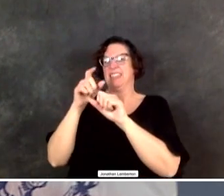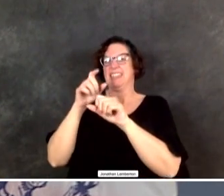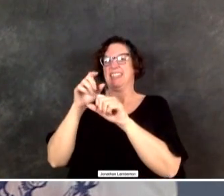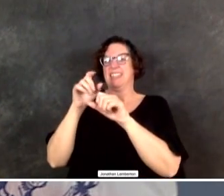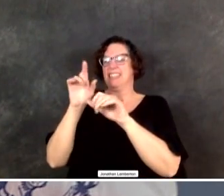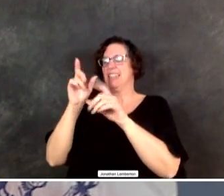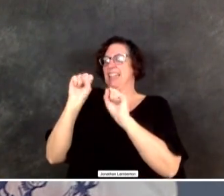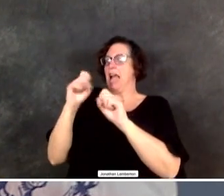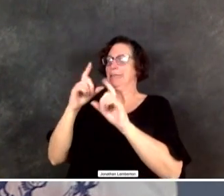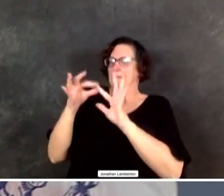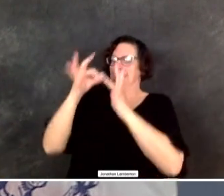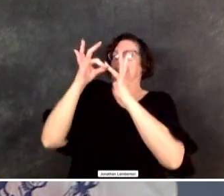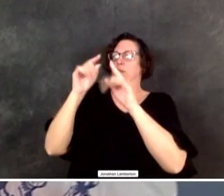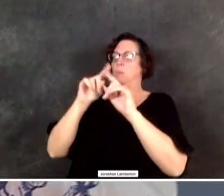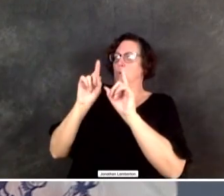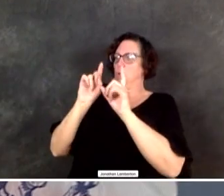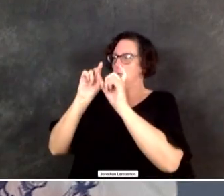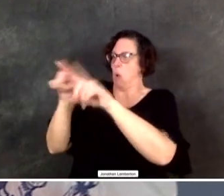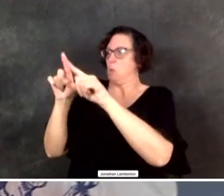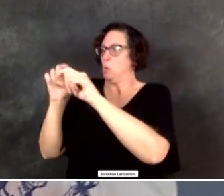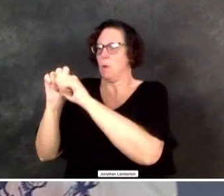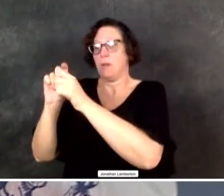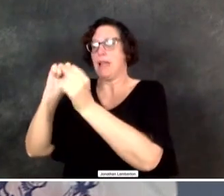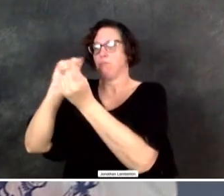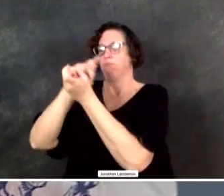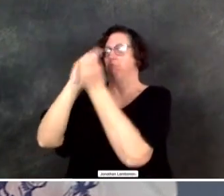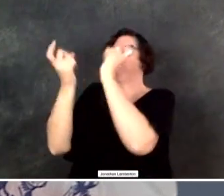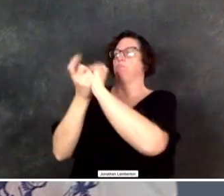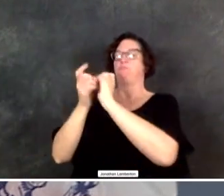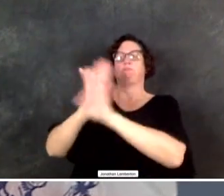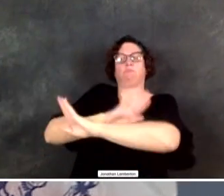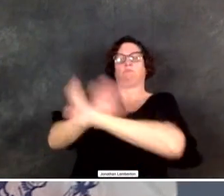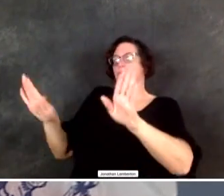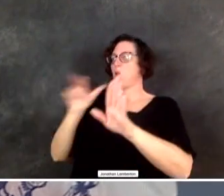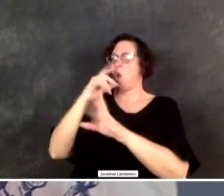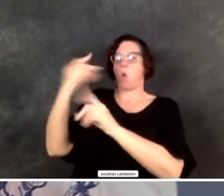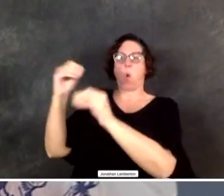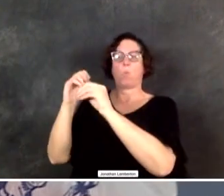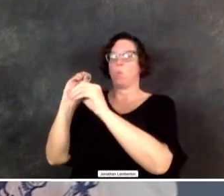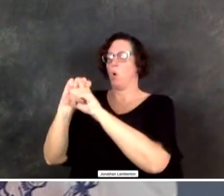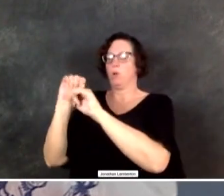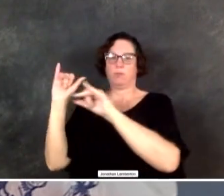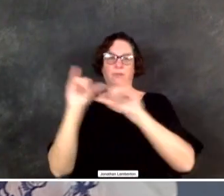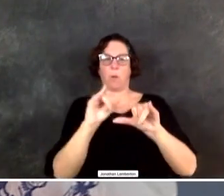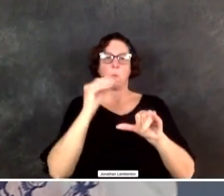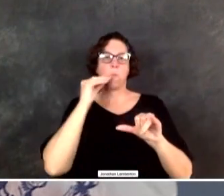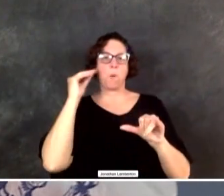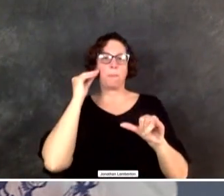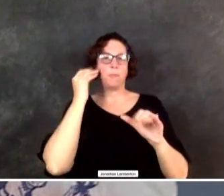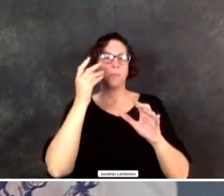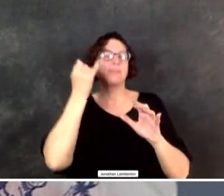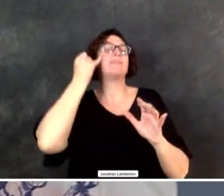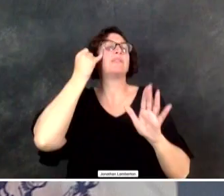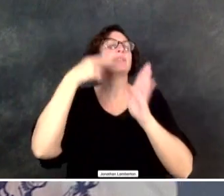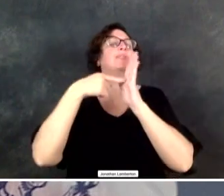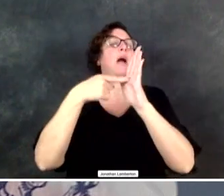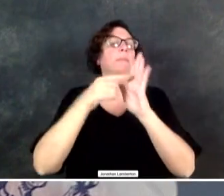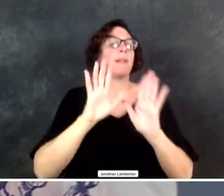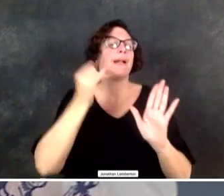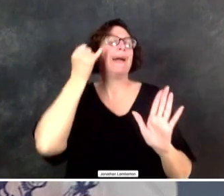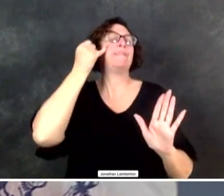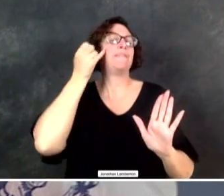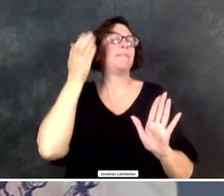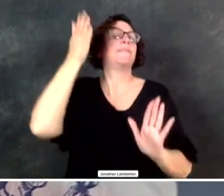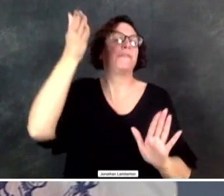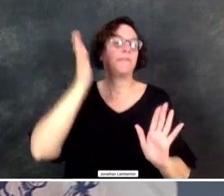considered non-essential and let me say it again. I can do this, Matt. You could take some of the work that's considered essential now and limit even